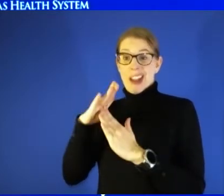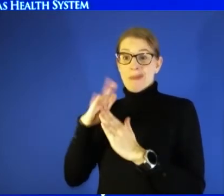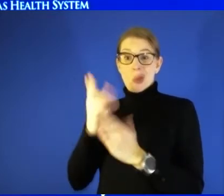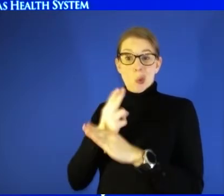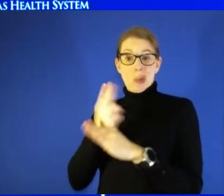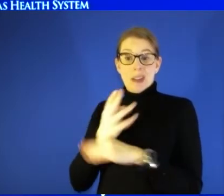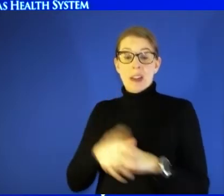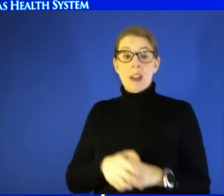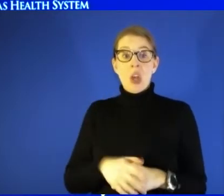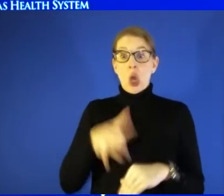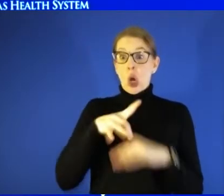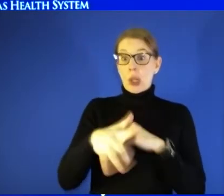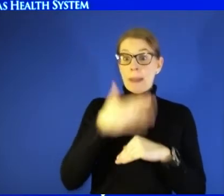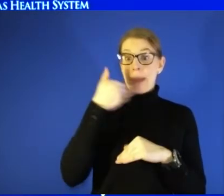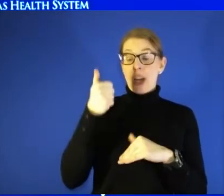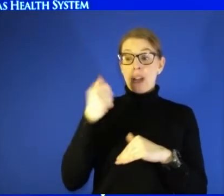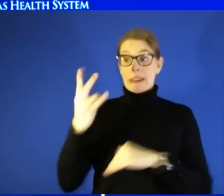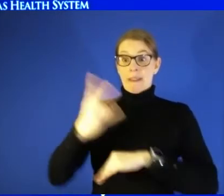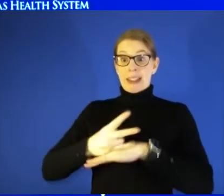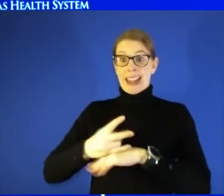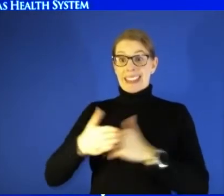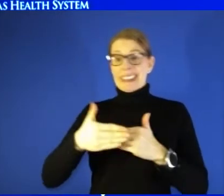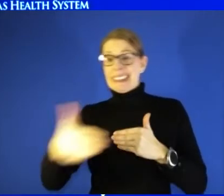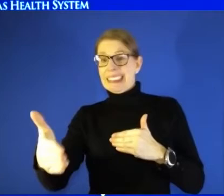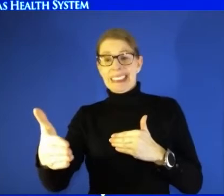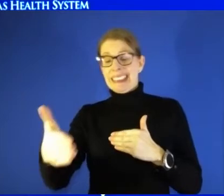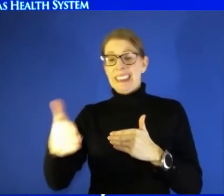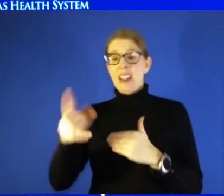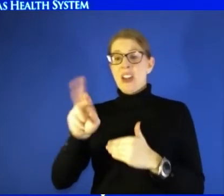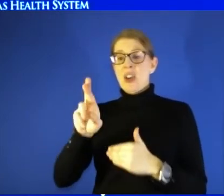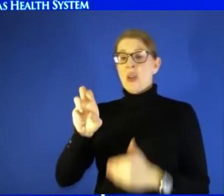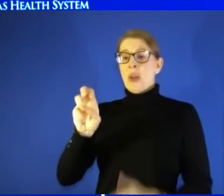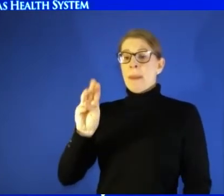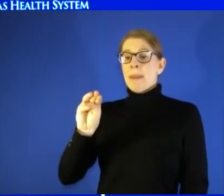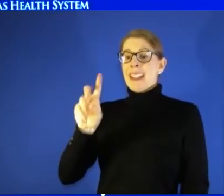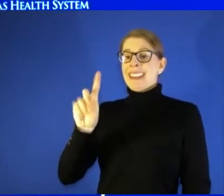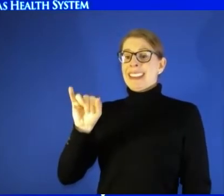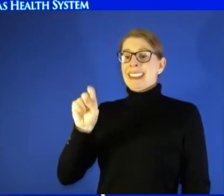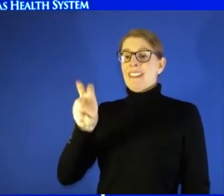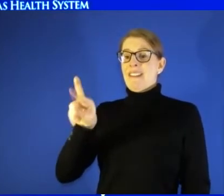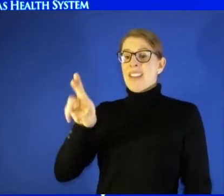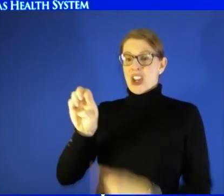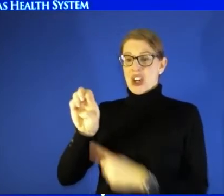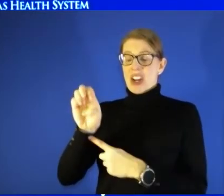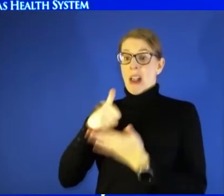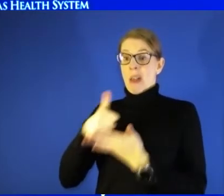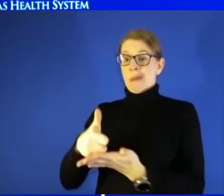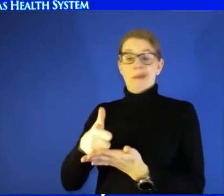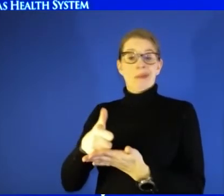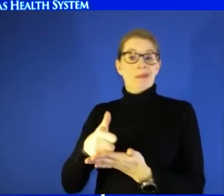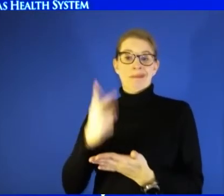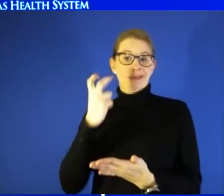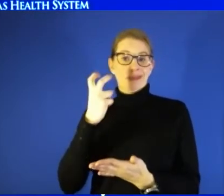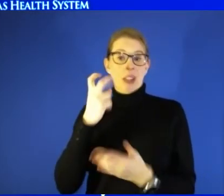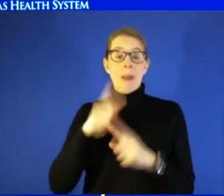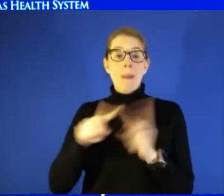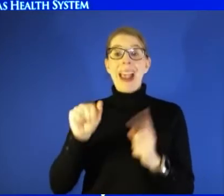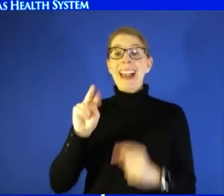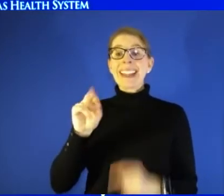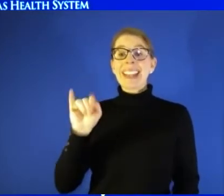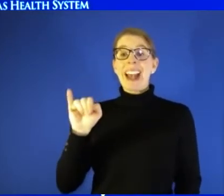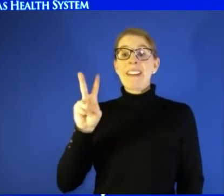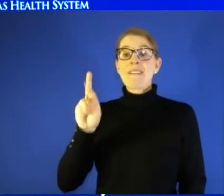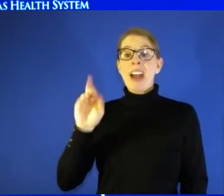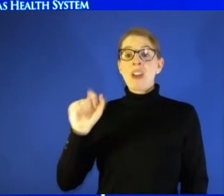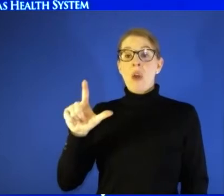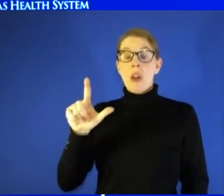more than 7 days out, remdesivir is not really going to have an effect in the hospital. But it's remdesivir, that antiviral medicine. It is steroids if you